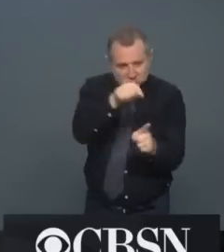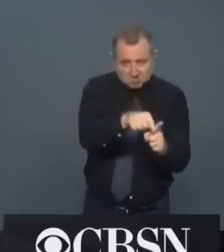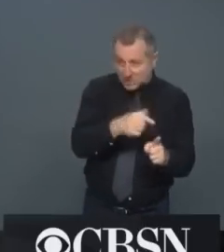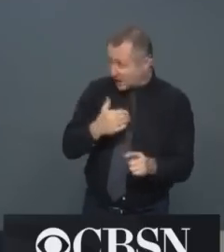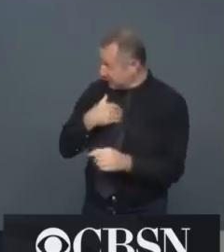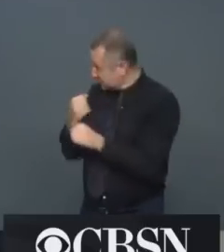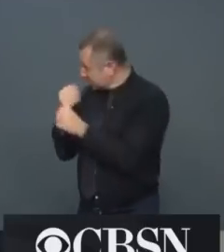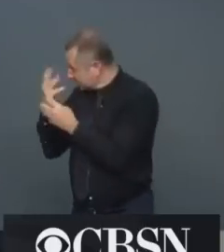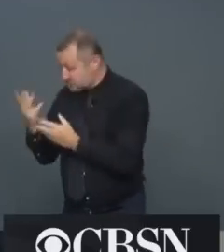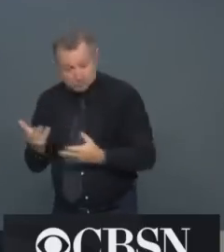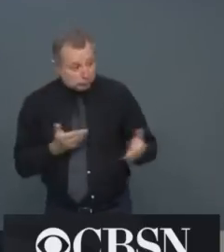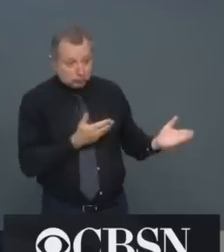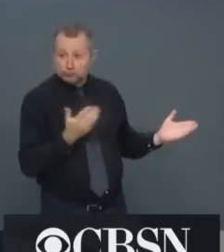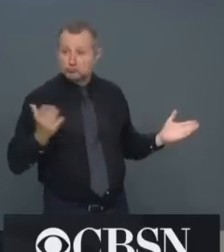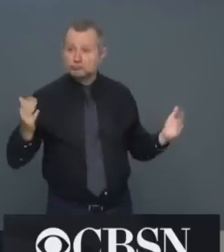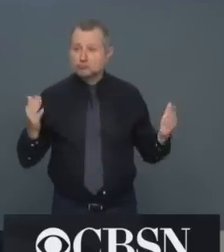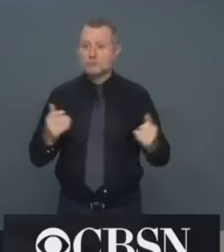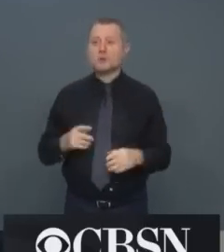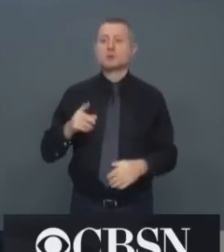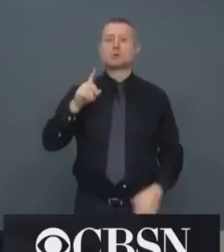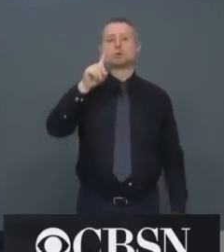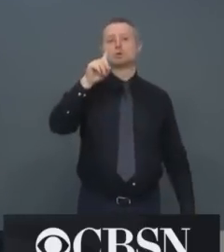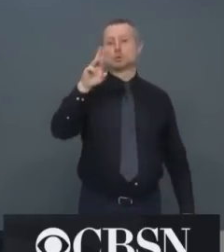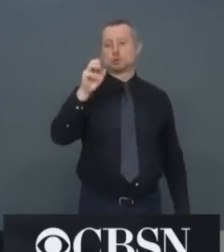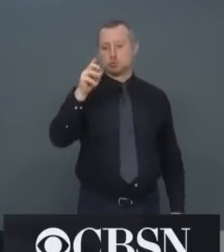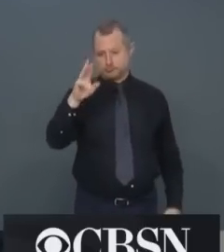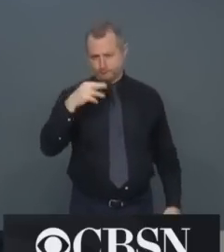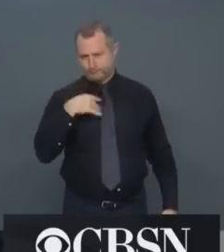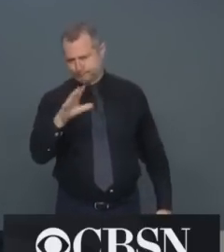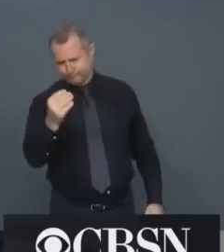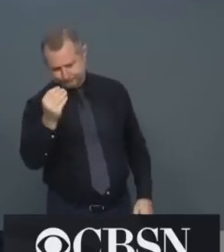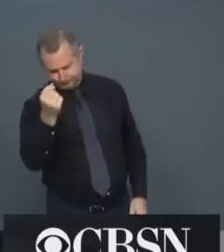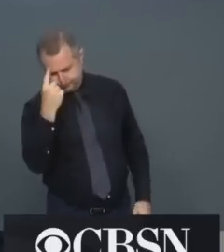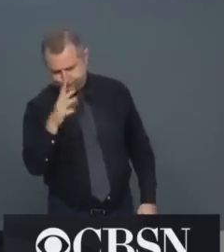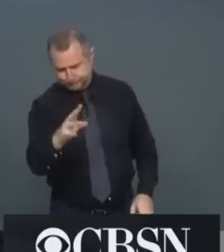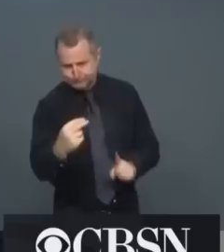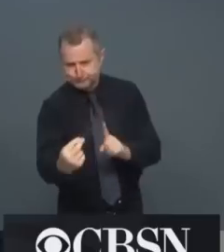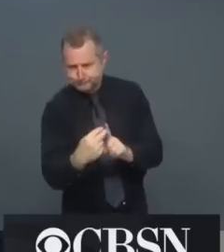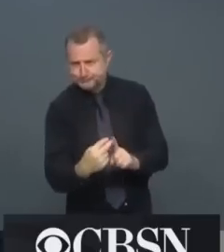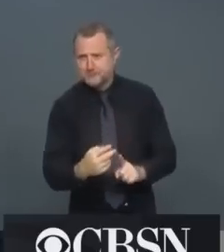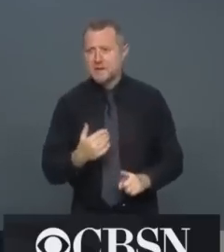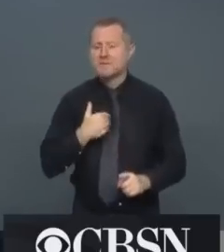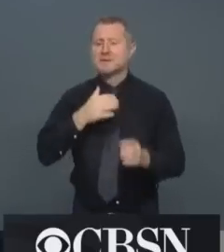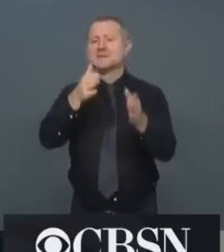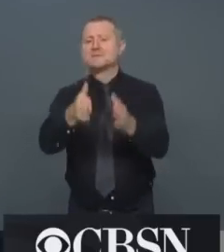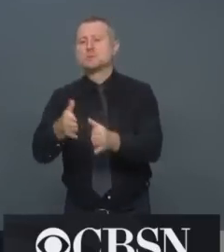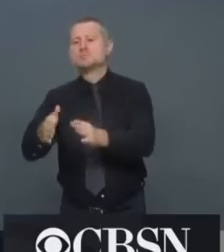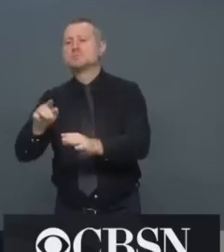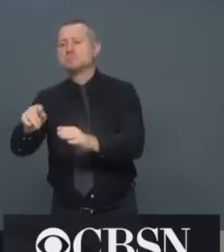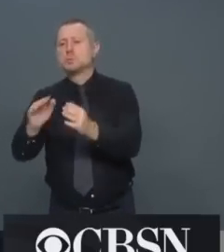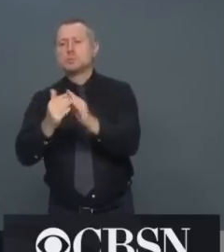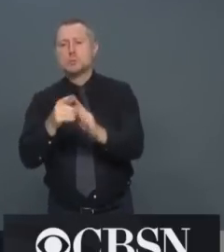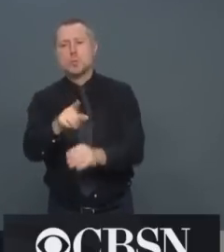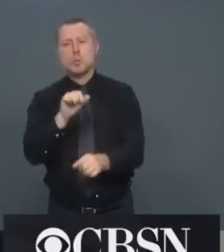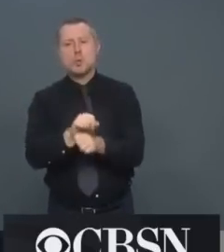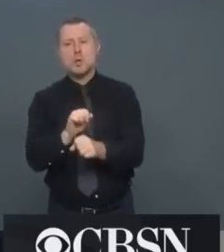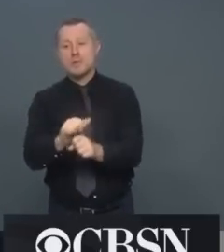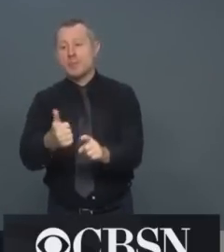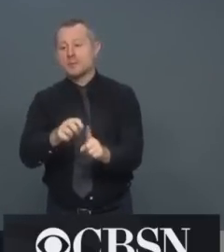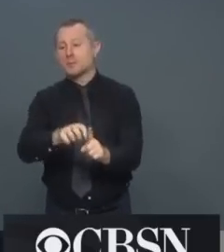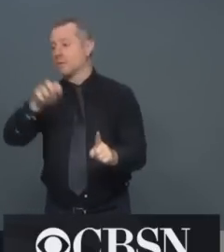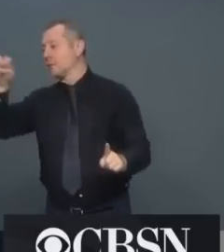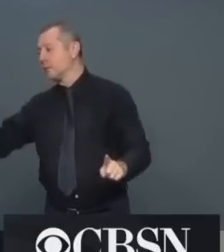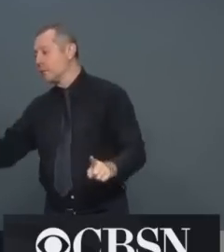are tracking and we're keeping an eye on that. I understand what you're saying, that there are individuals in the community that work between different communities, and that's